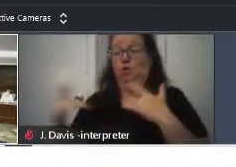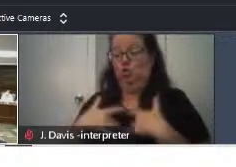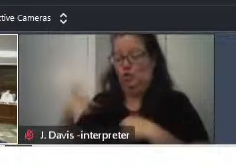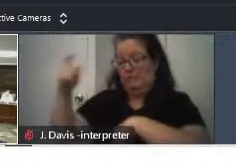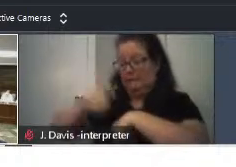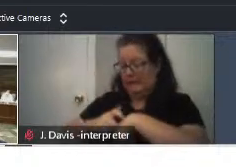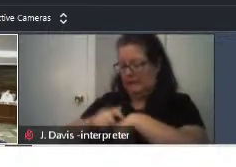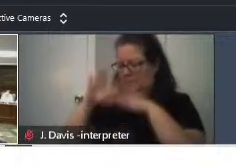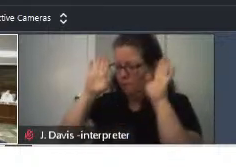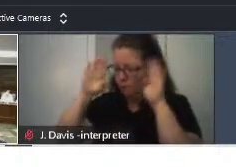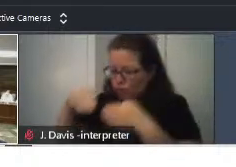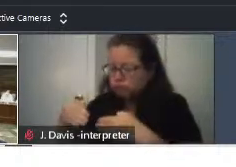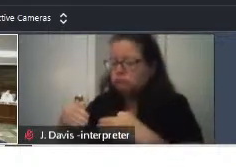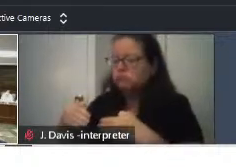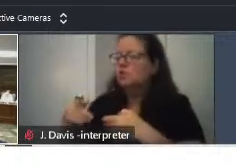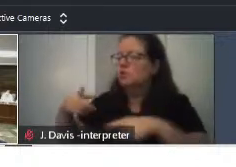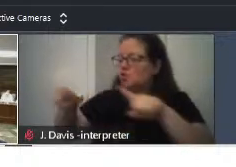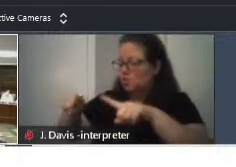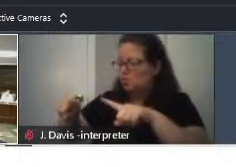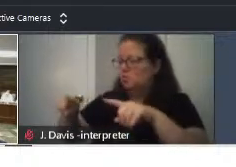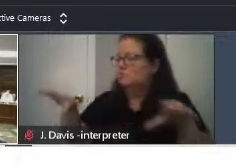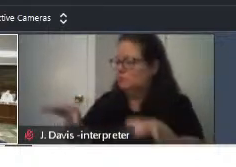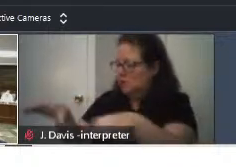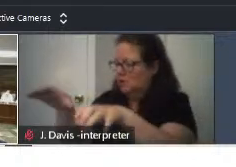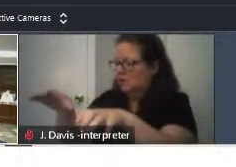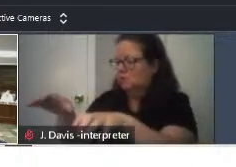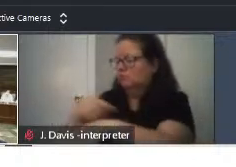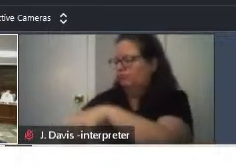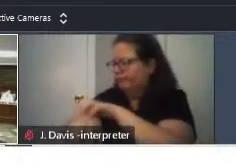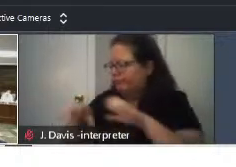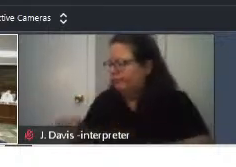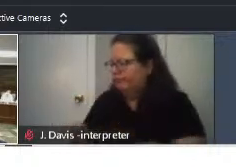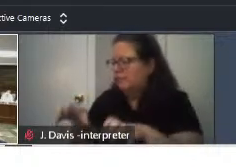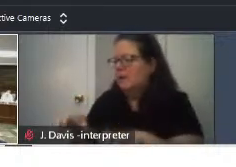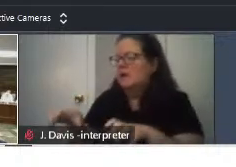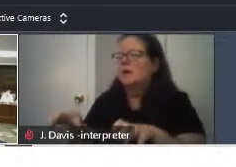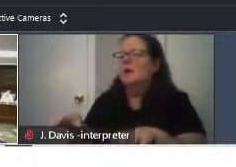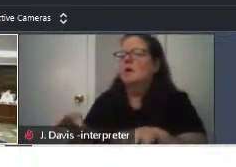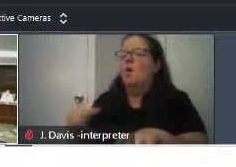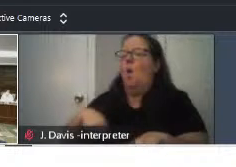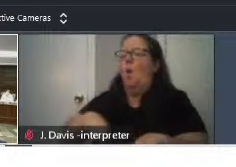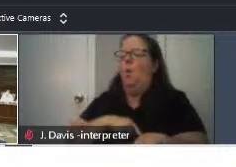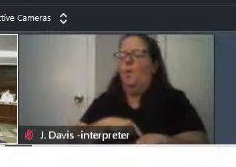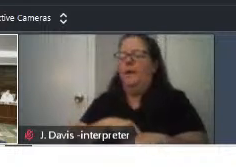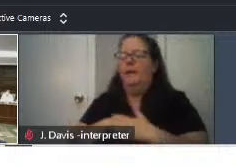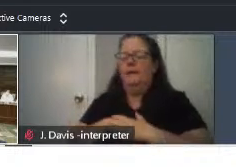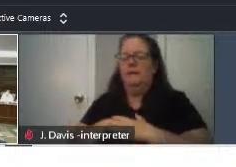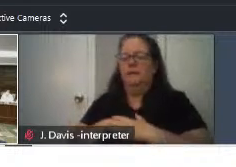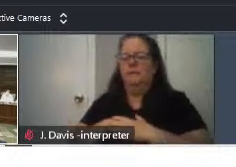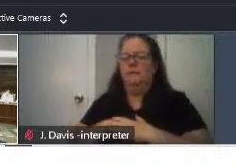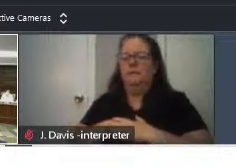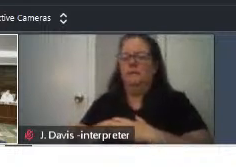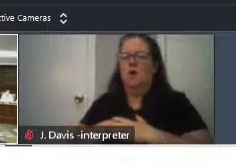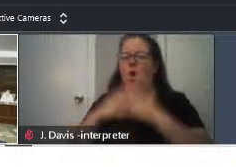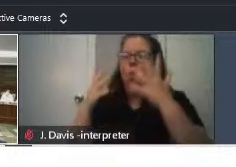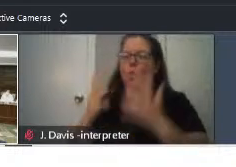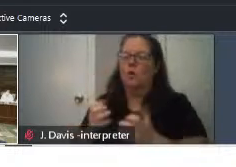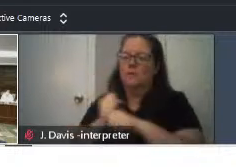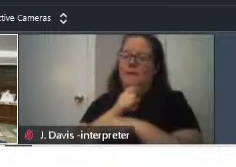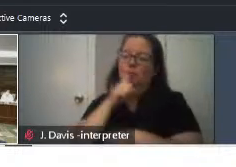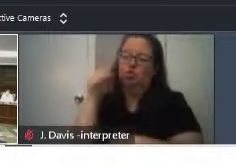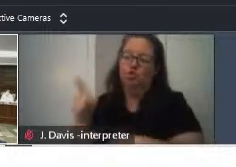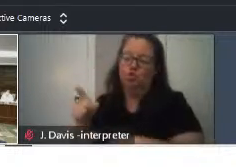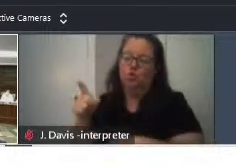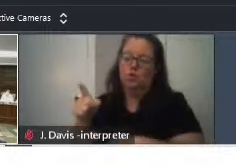the attention that you all have given this, and realizing that as a body, we are wanting to make sure that